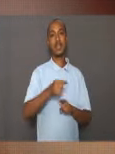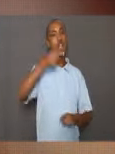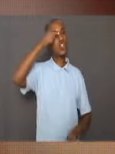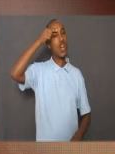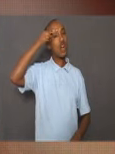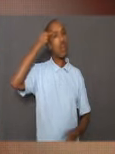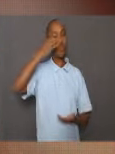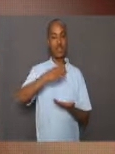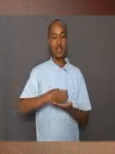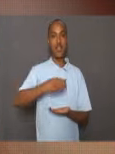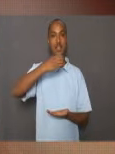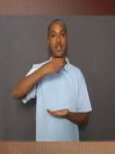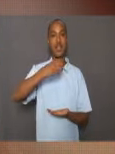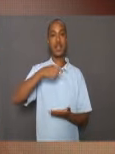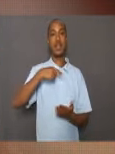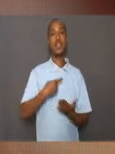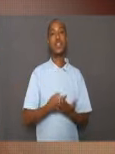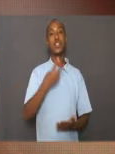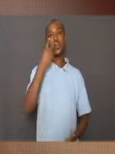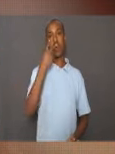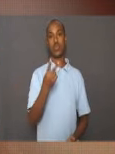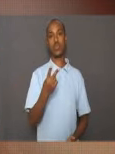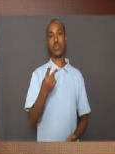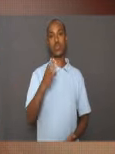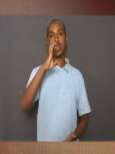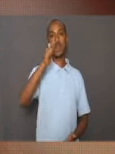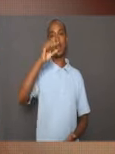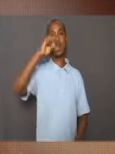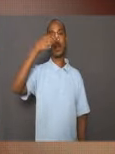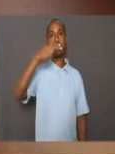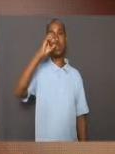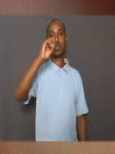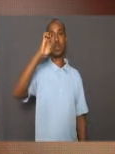glass. This shows the cathode